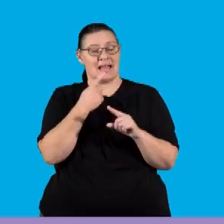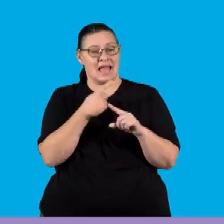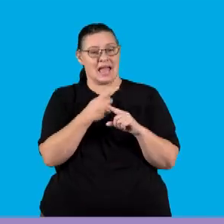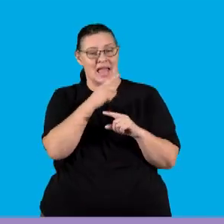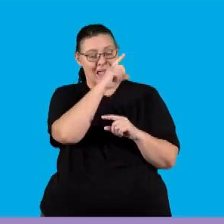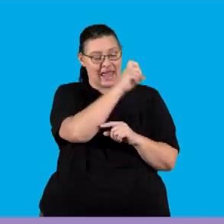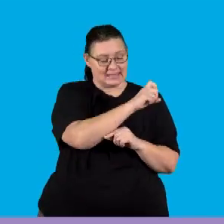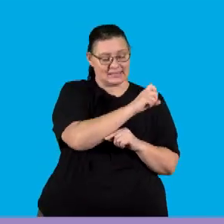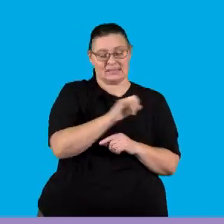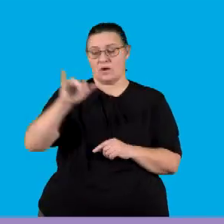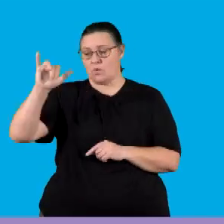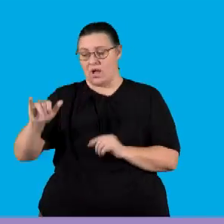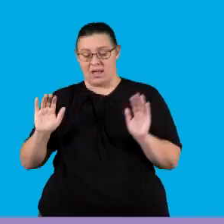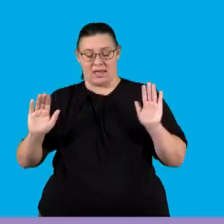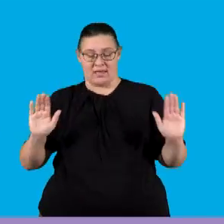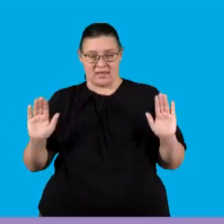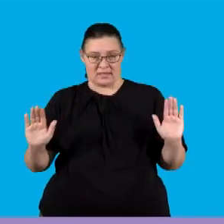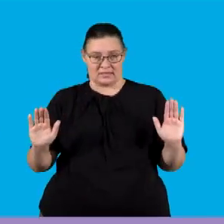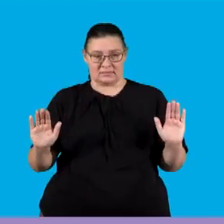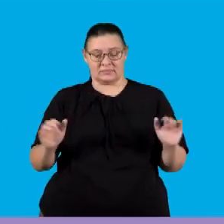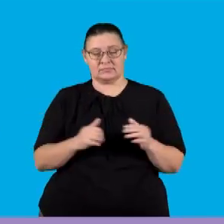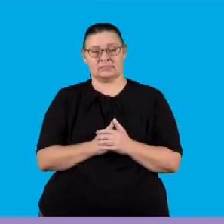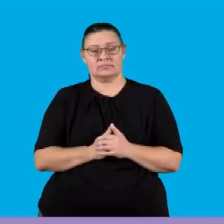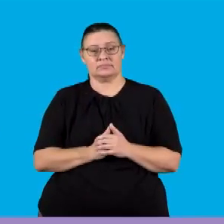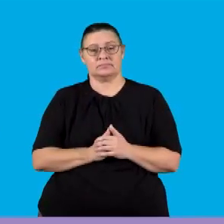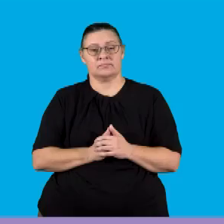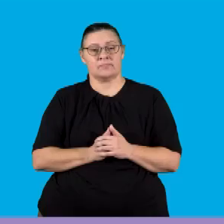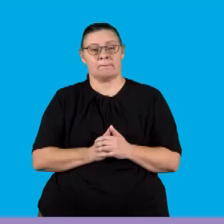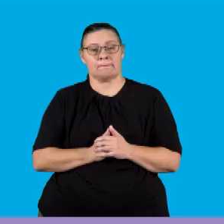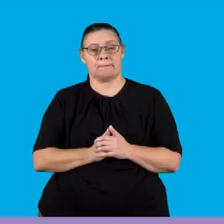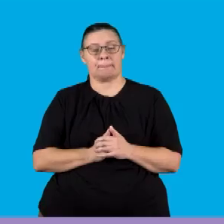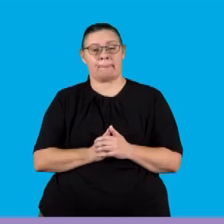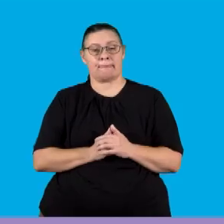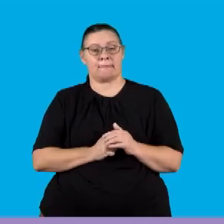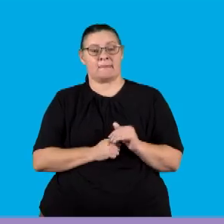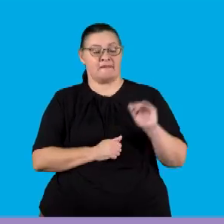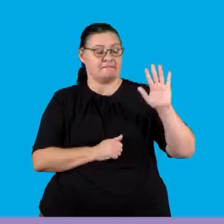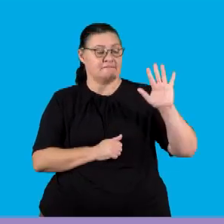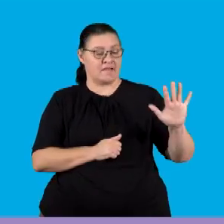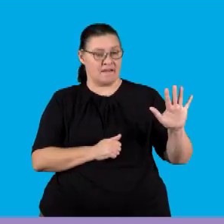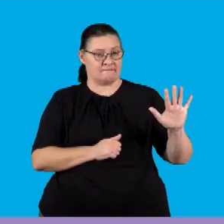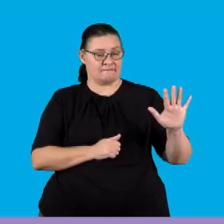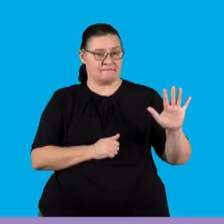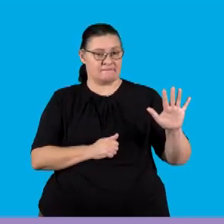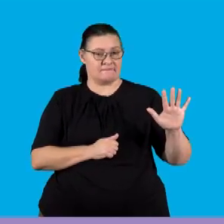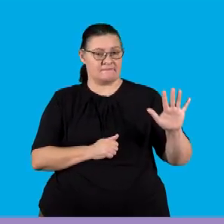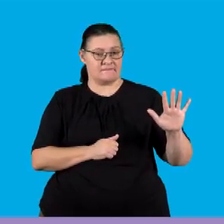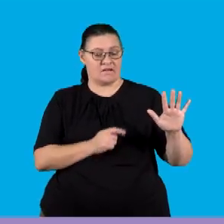x values and the output values are the y values there. So from the